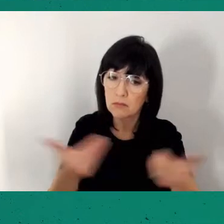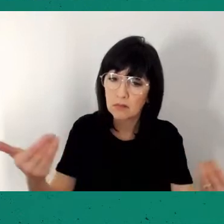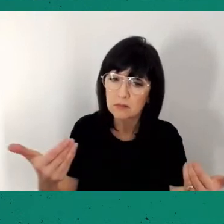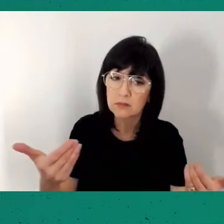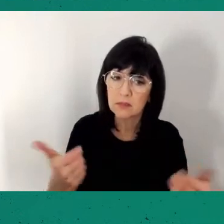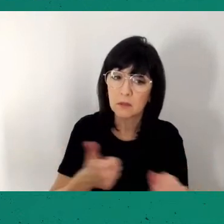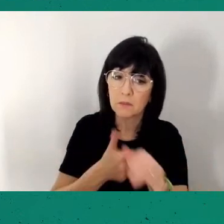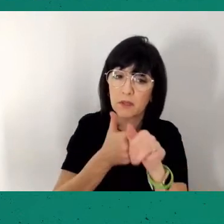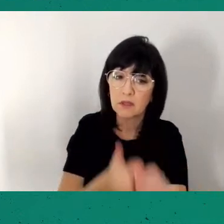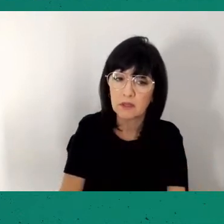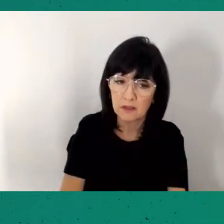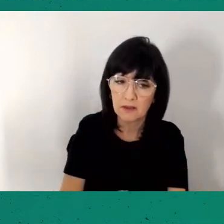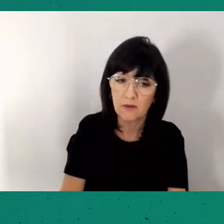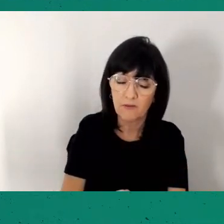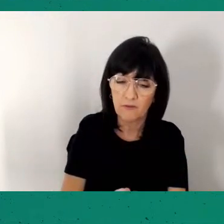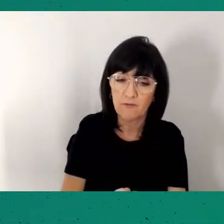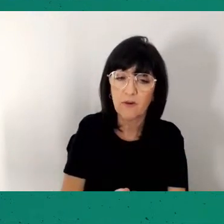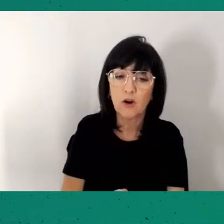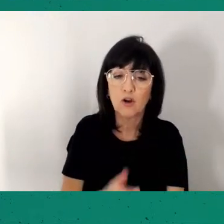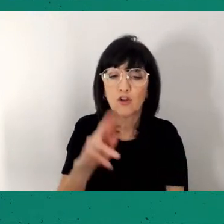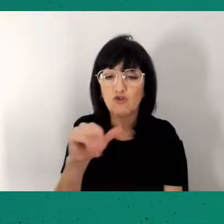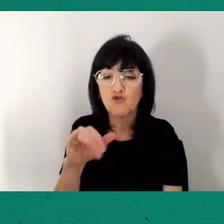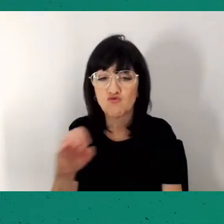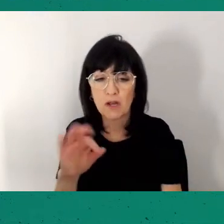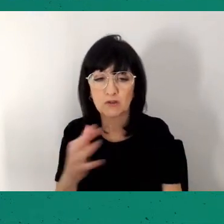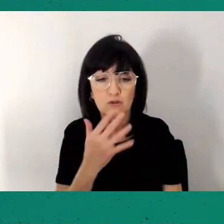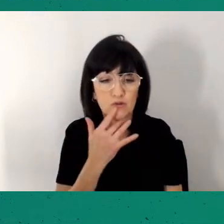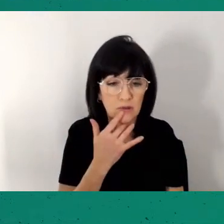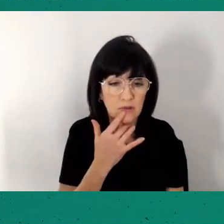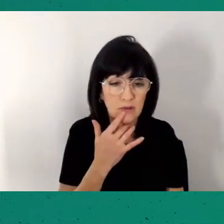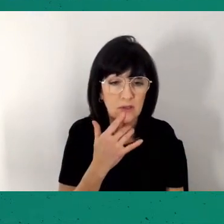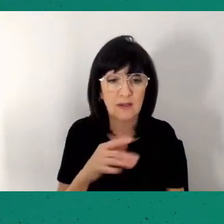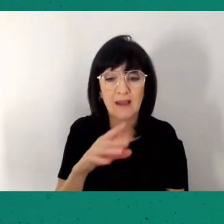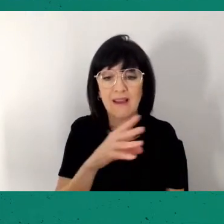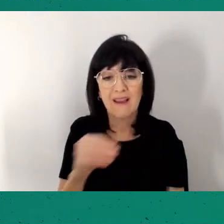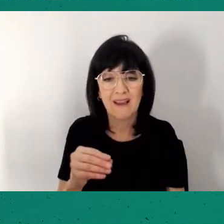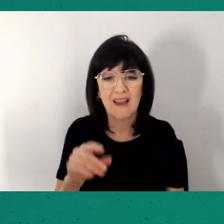separate schools for white and colored children shall be maintained."